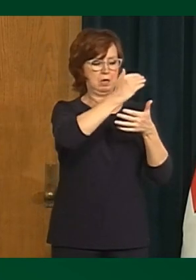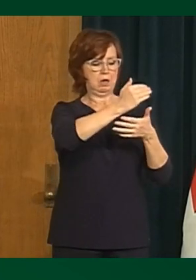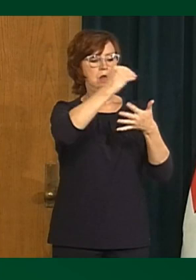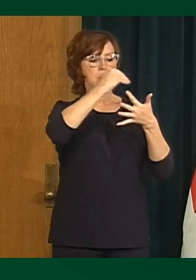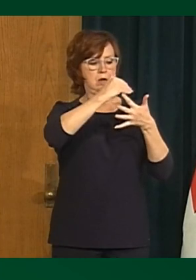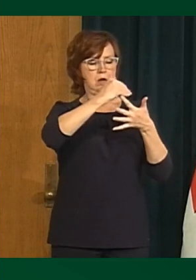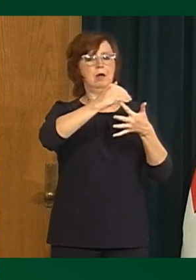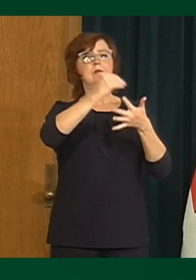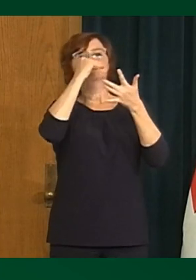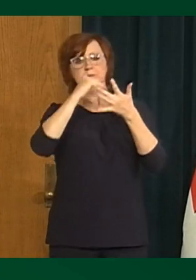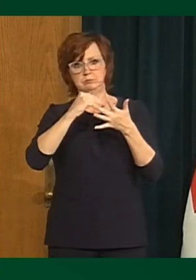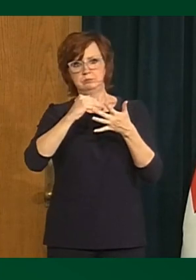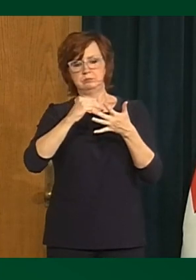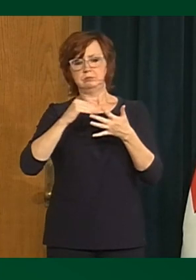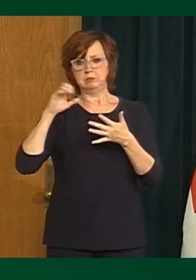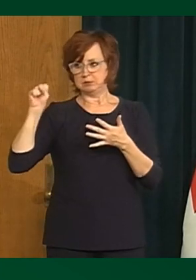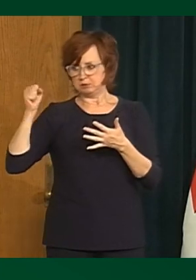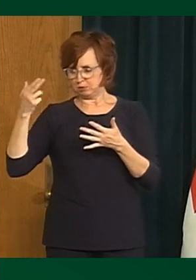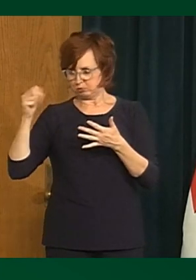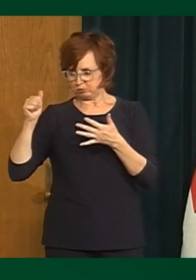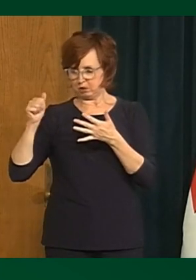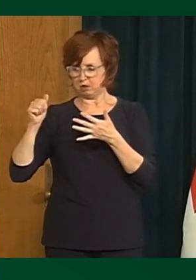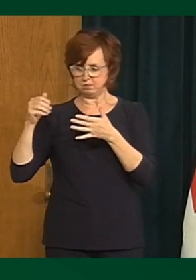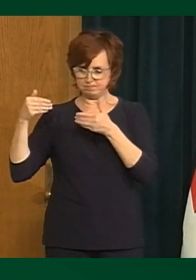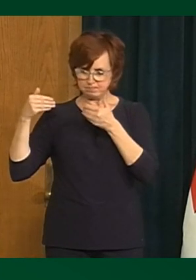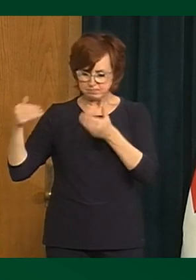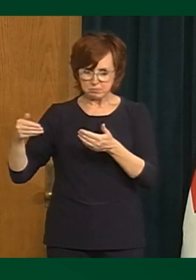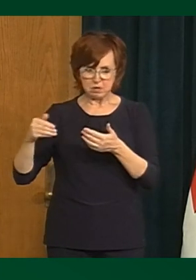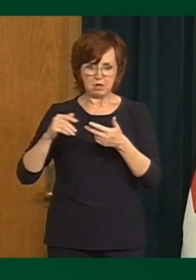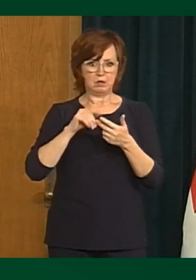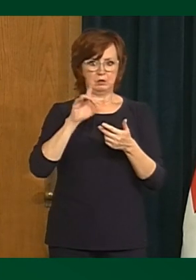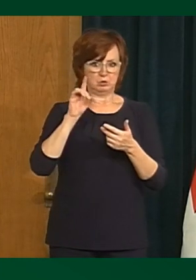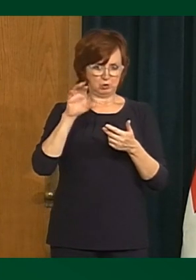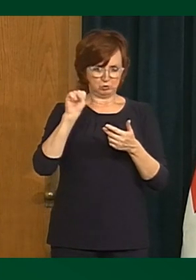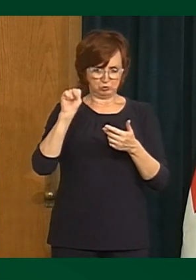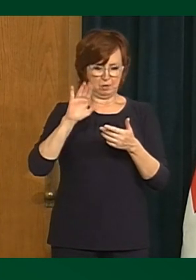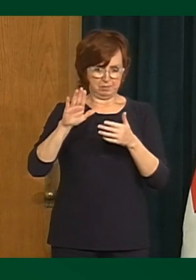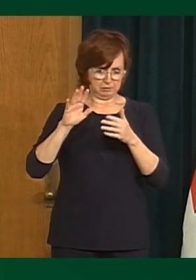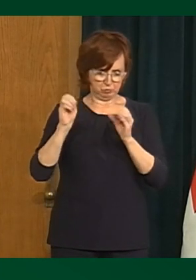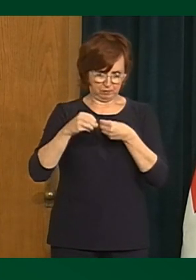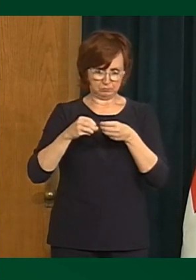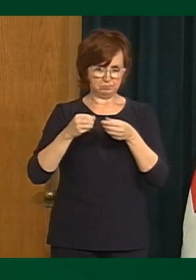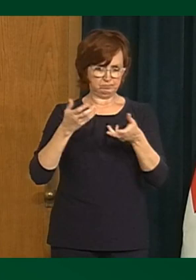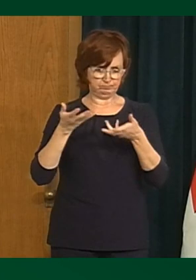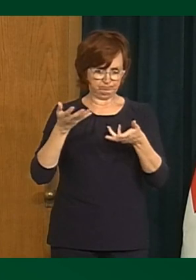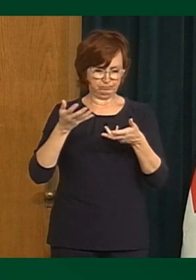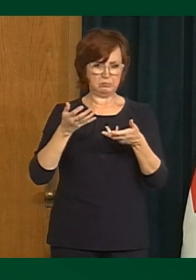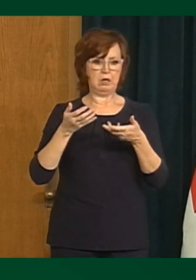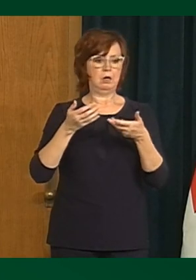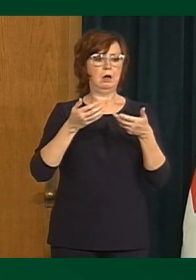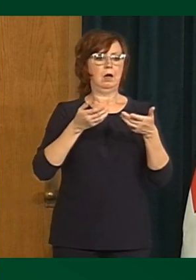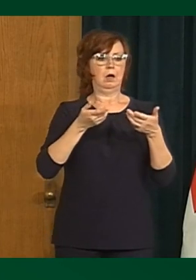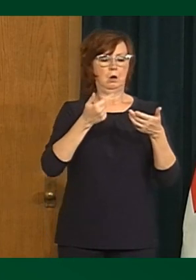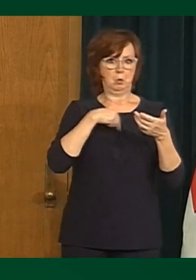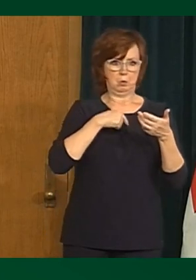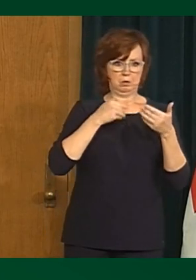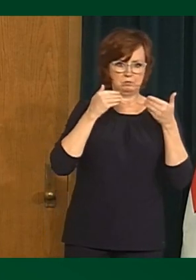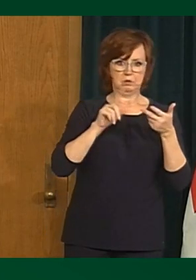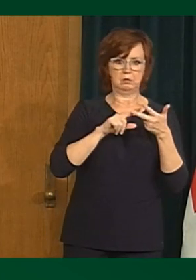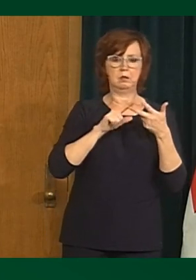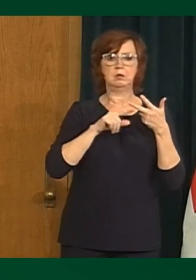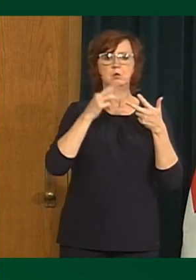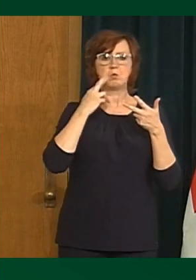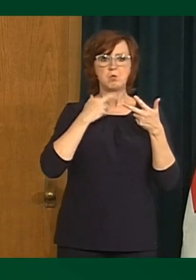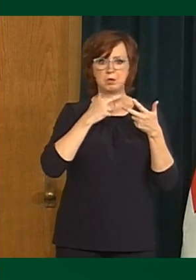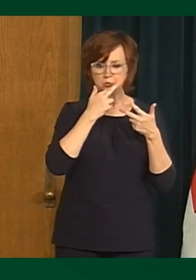Authority, so that it is very clear when we do get to a date that we can open up our restaurants, gyms,